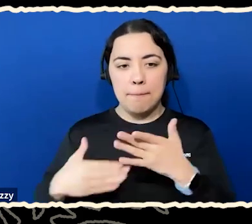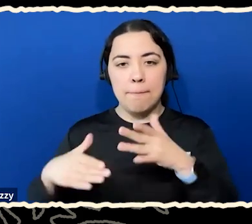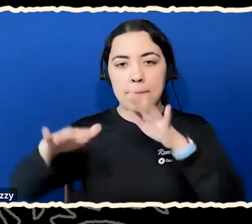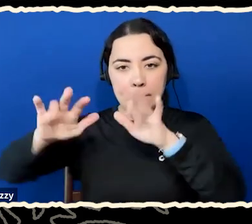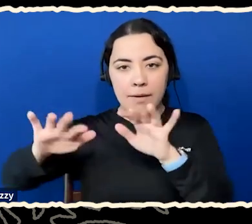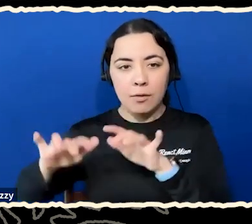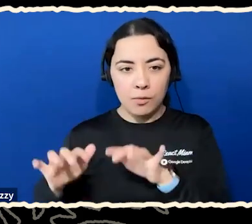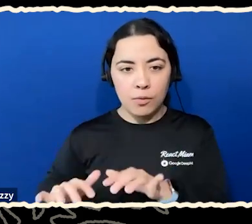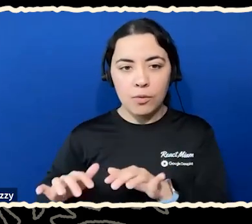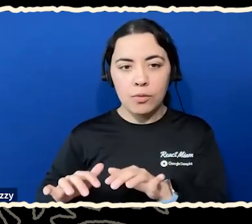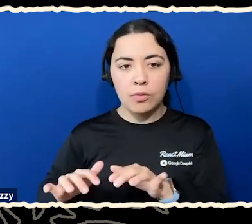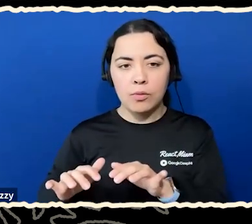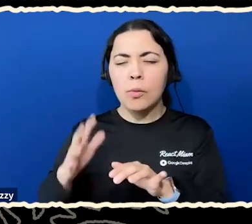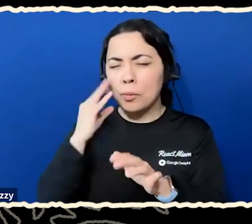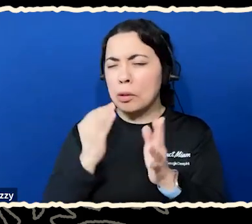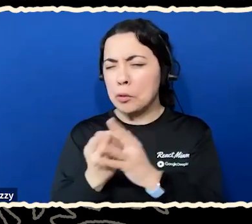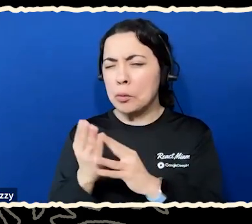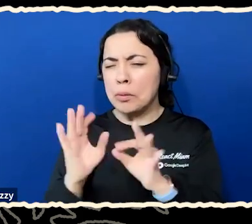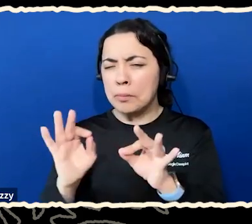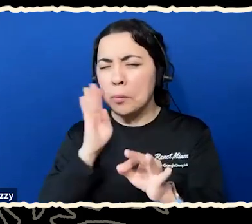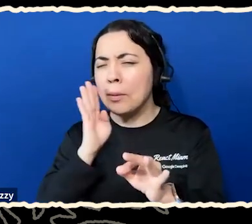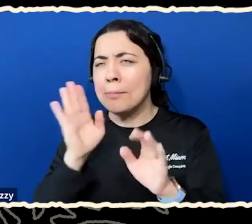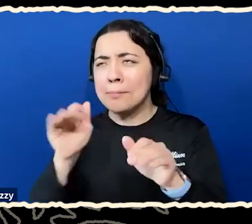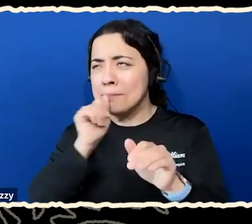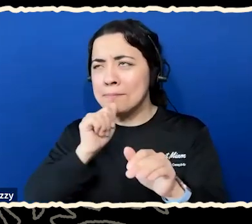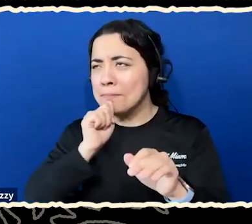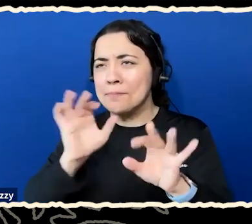it. Cool. Great.